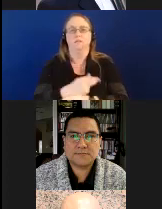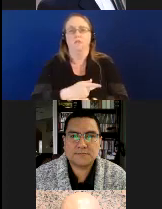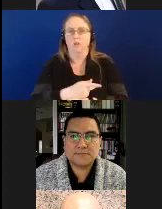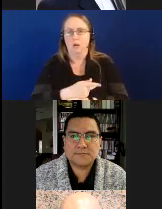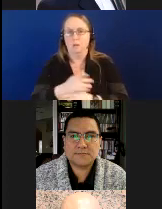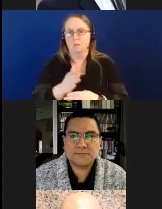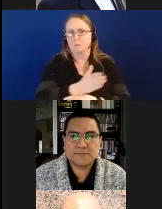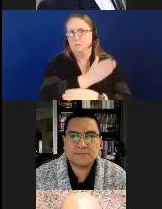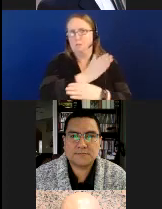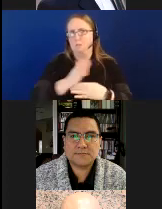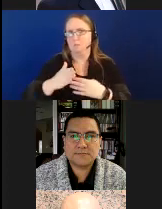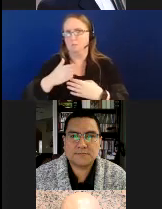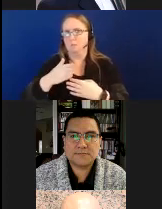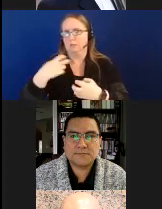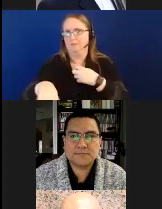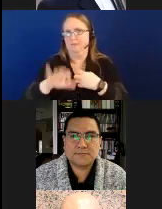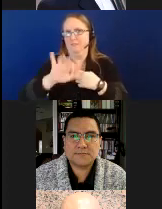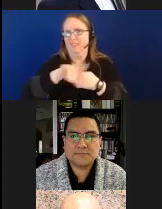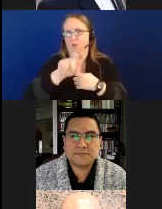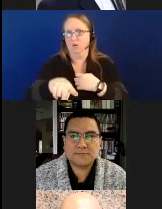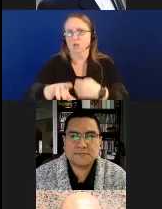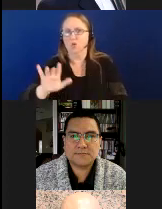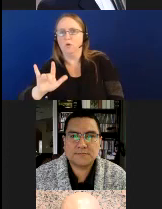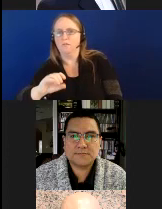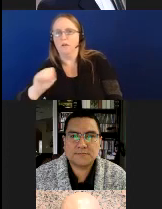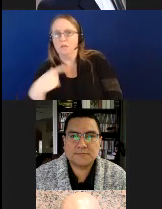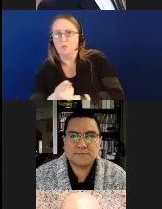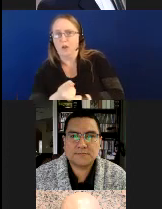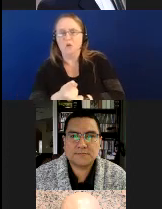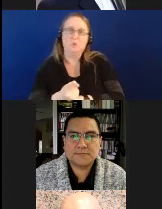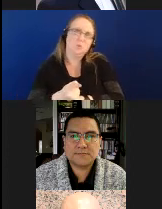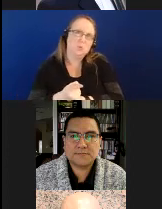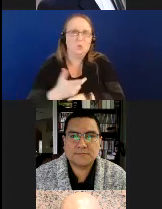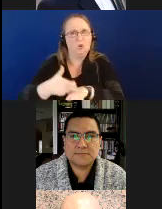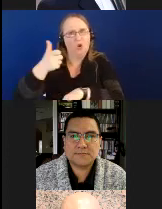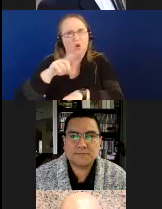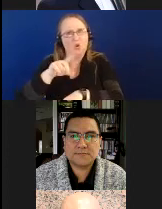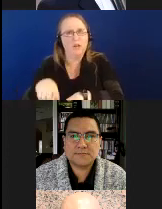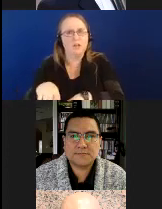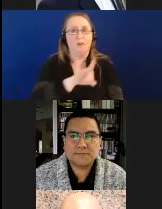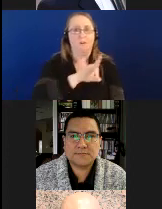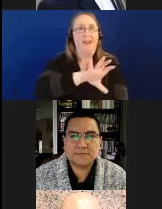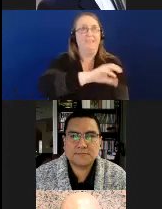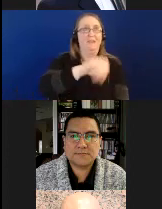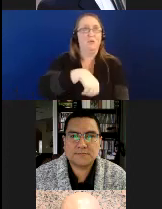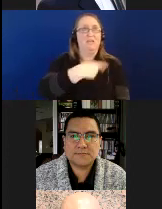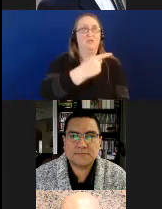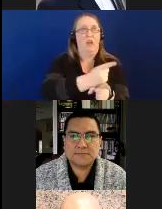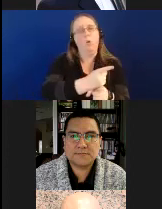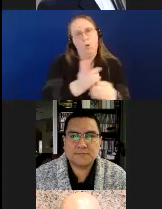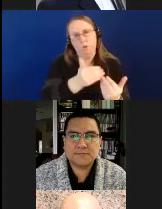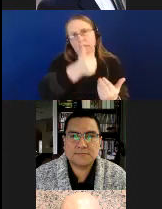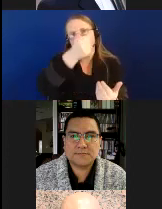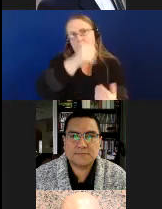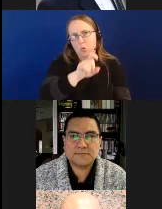how hard a question is, right? So if 25% of kids got it right, it's maybe a harder question. If like 85% of kids got it right, then it's an easier